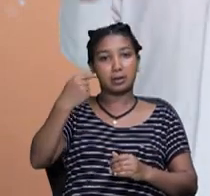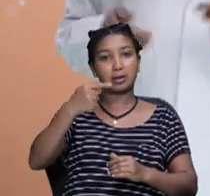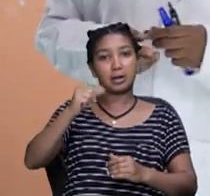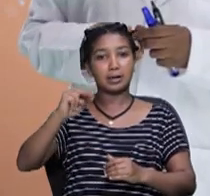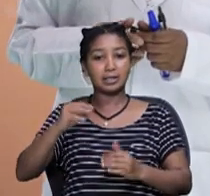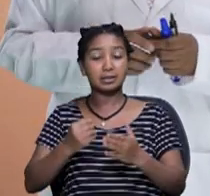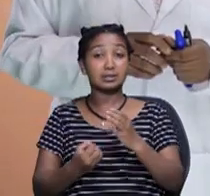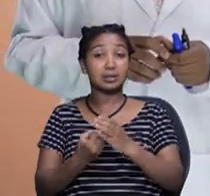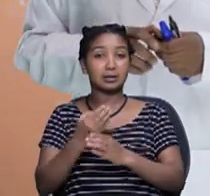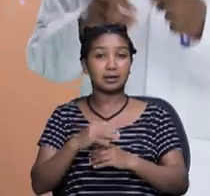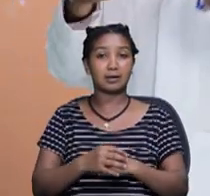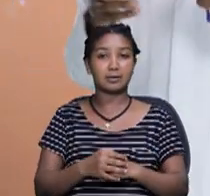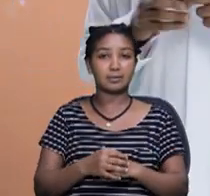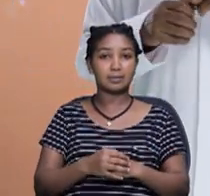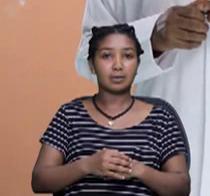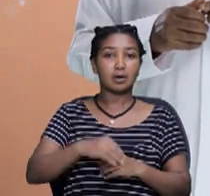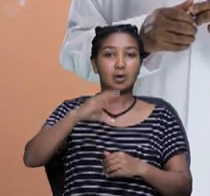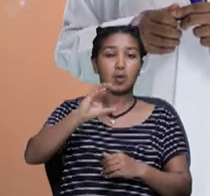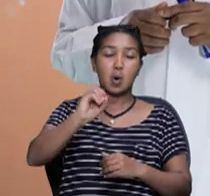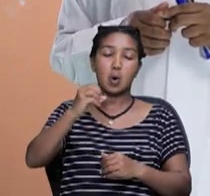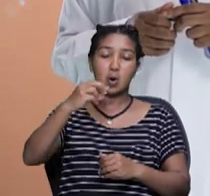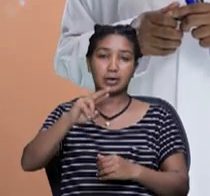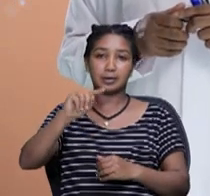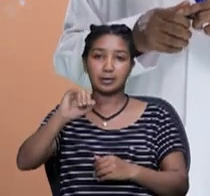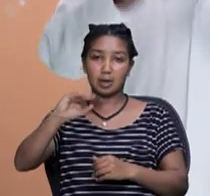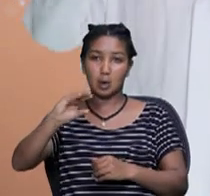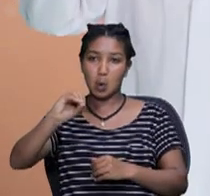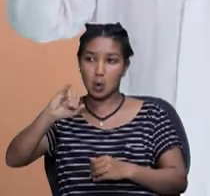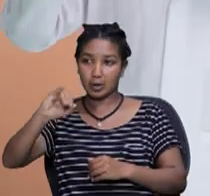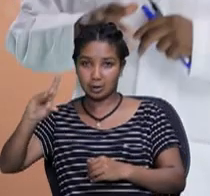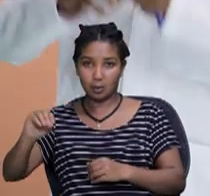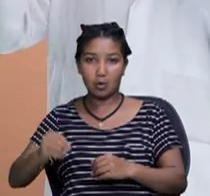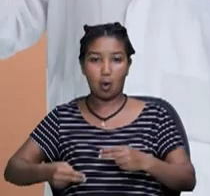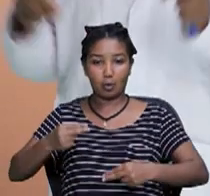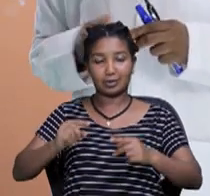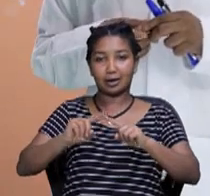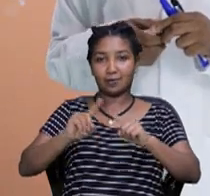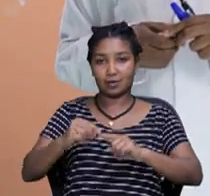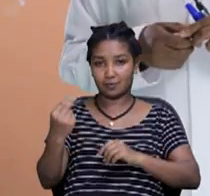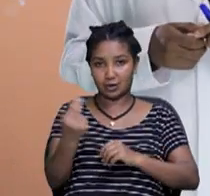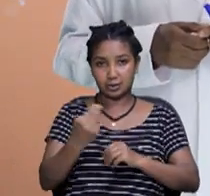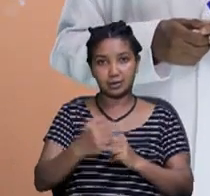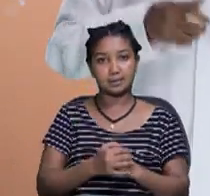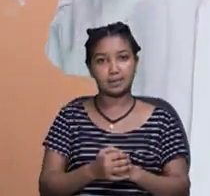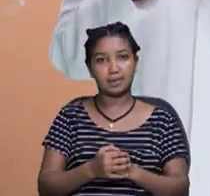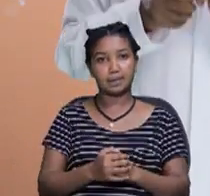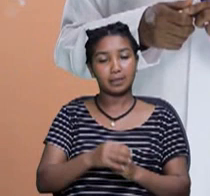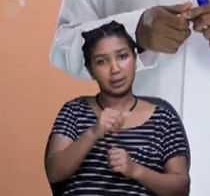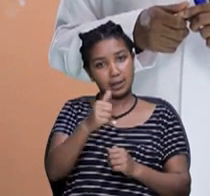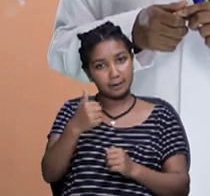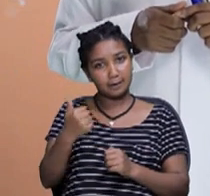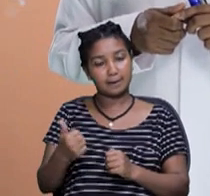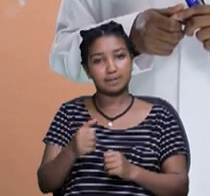It secretes corticoid hormone. Corticoid hormone have different parts, it have different functions. The